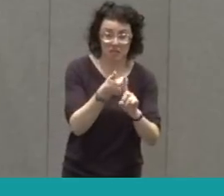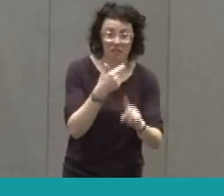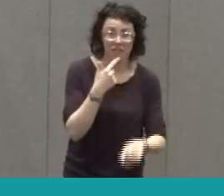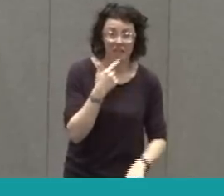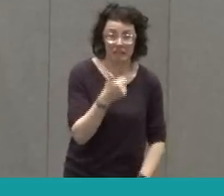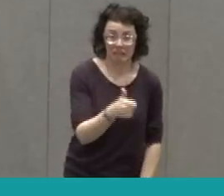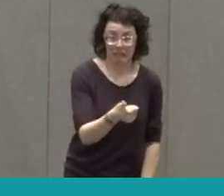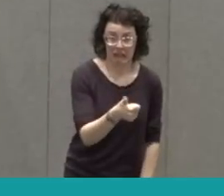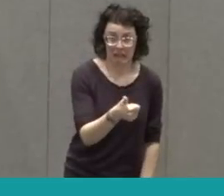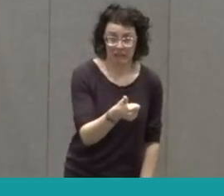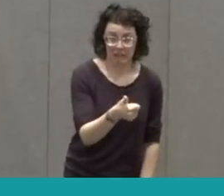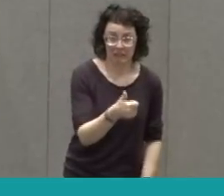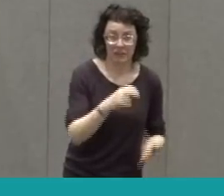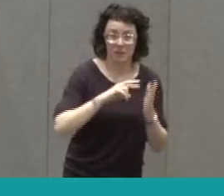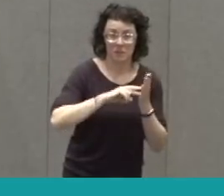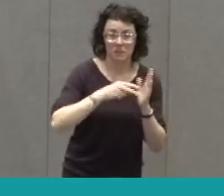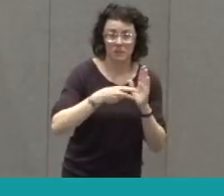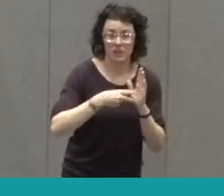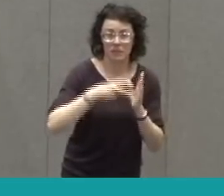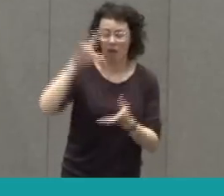120 months.